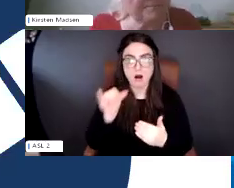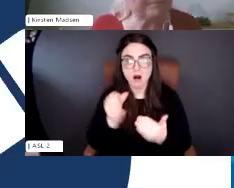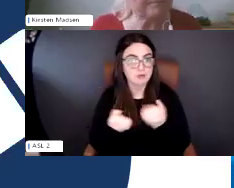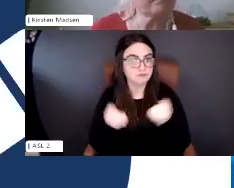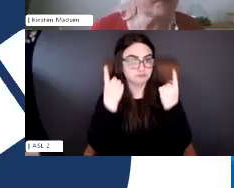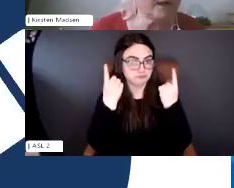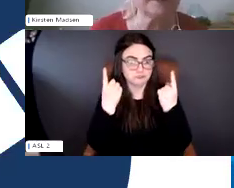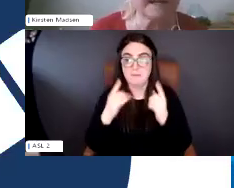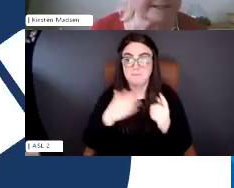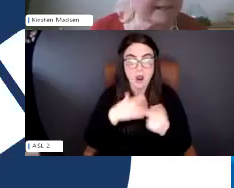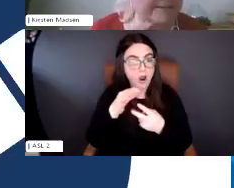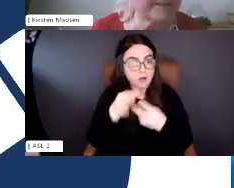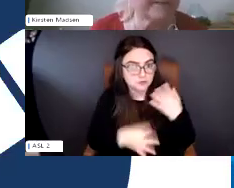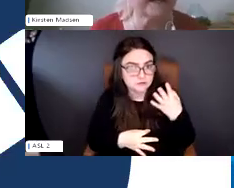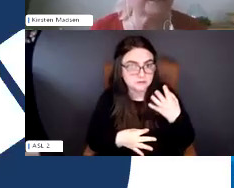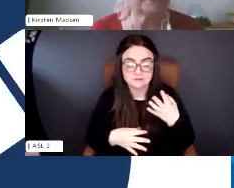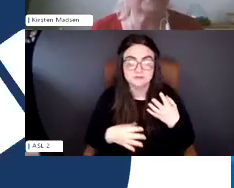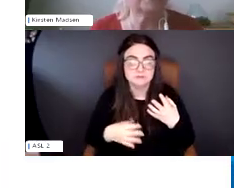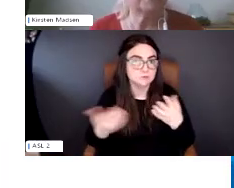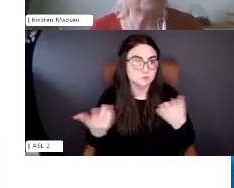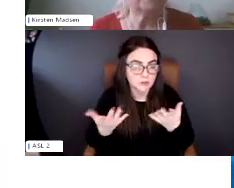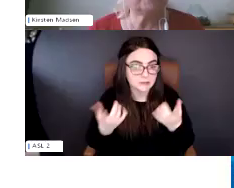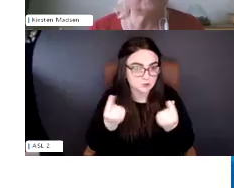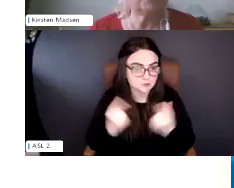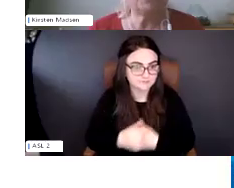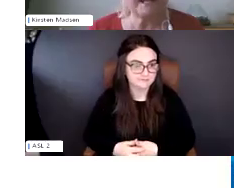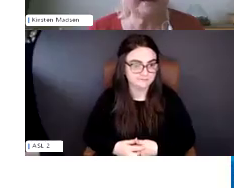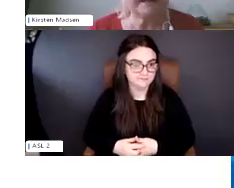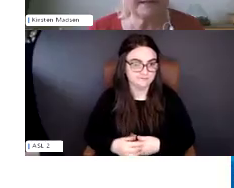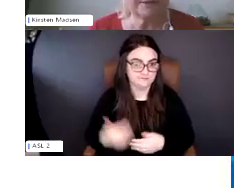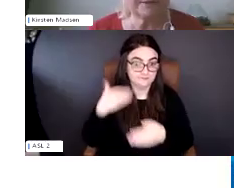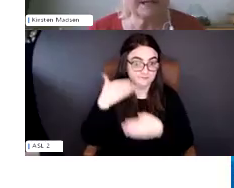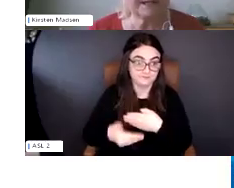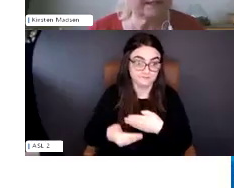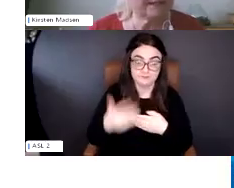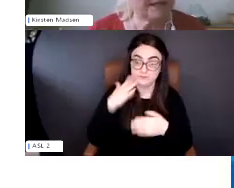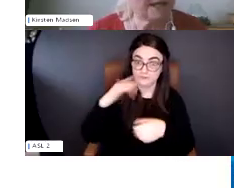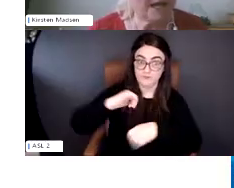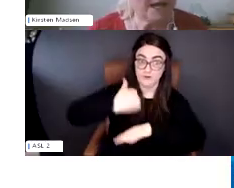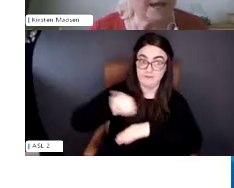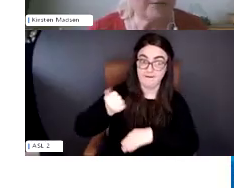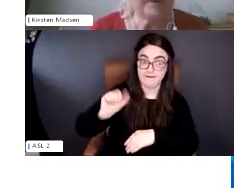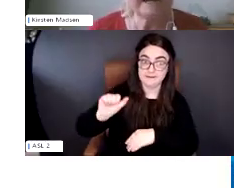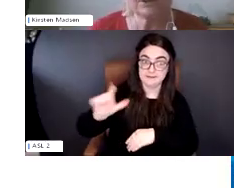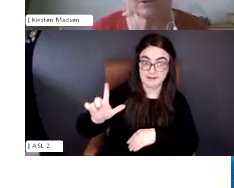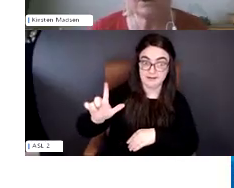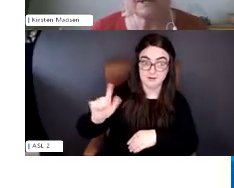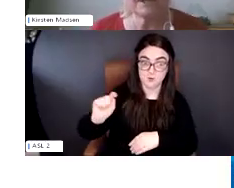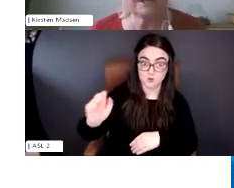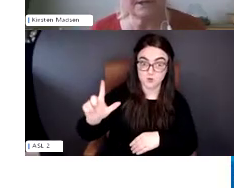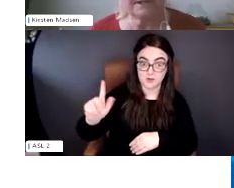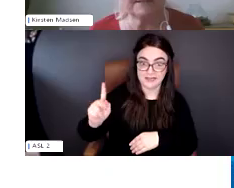do. Our next steps, in fact, are to create this toolkit. We've actually